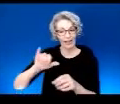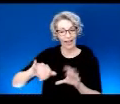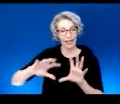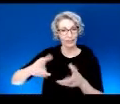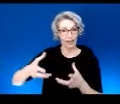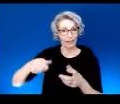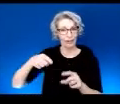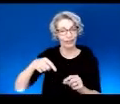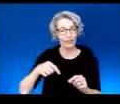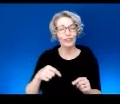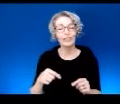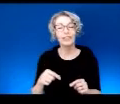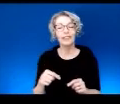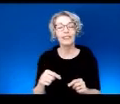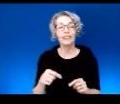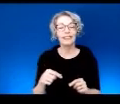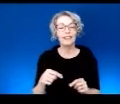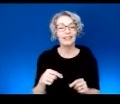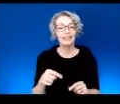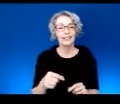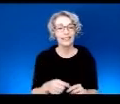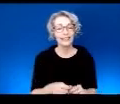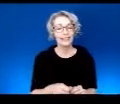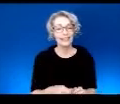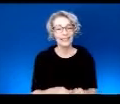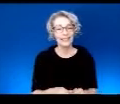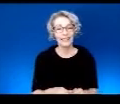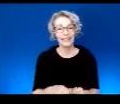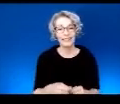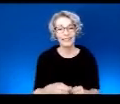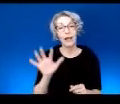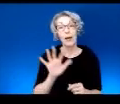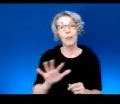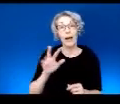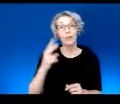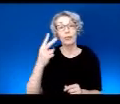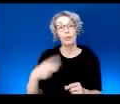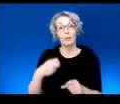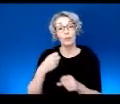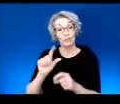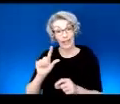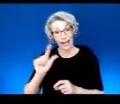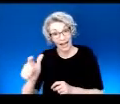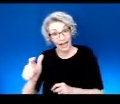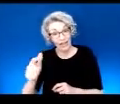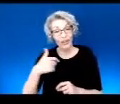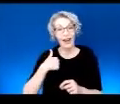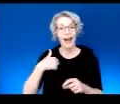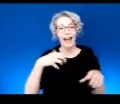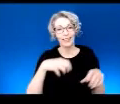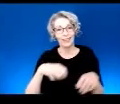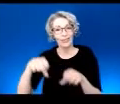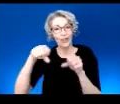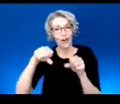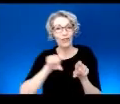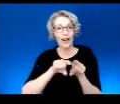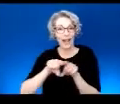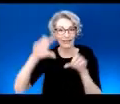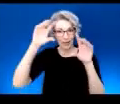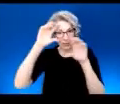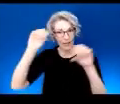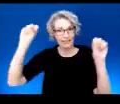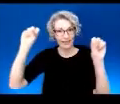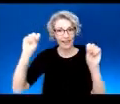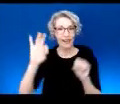chapter. And about 2 years later, I took over as president of that